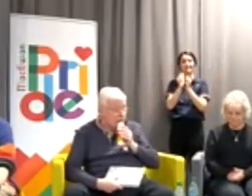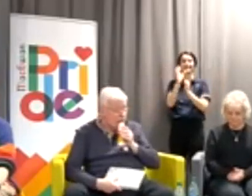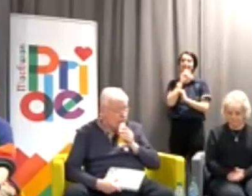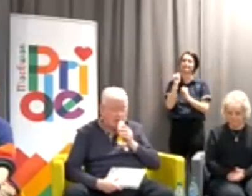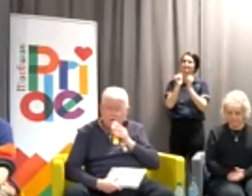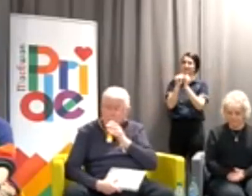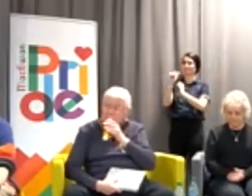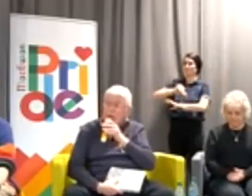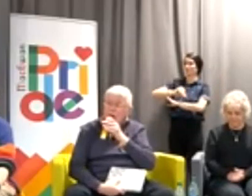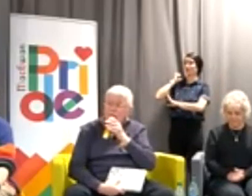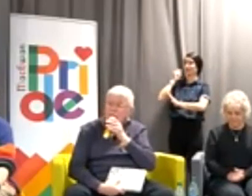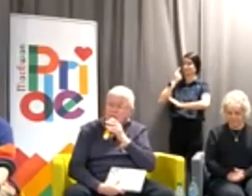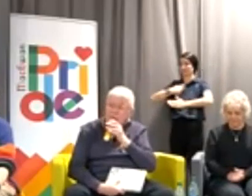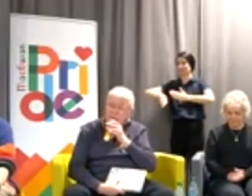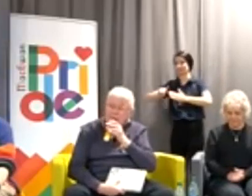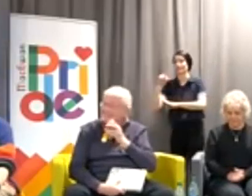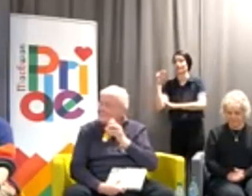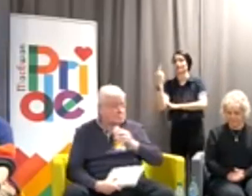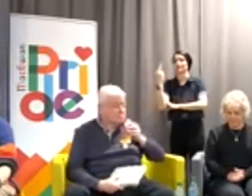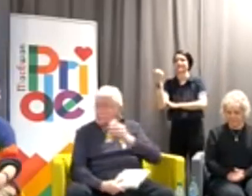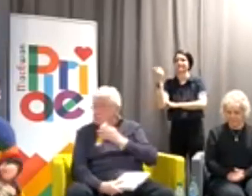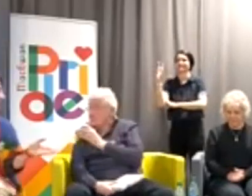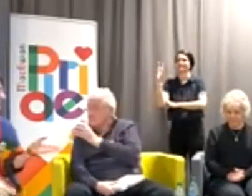Pride next Thursday, the 16th.